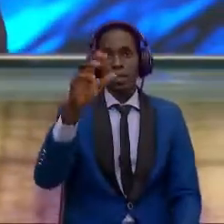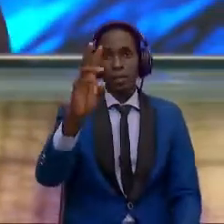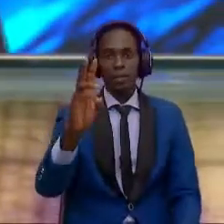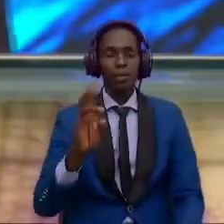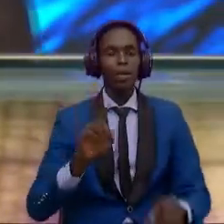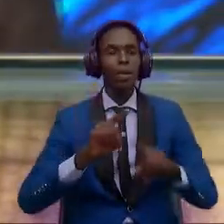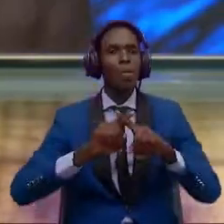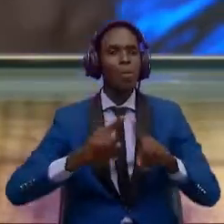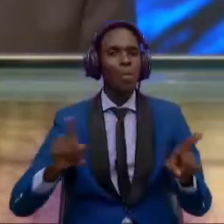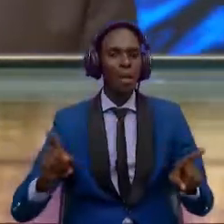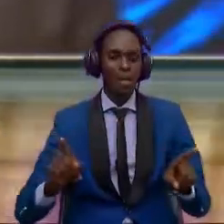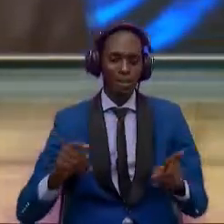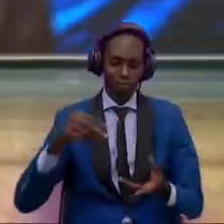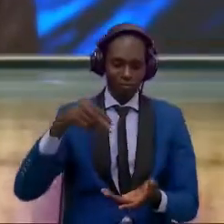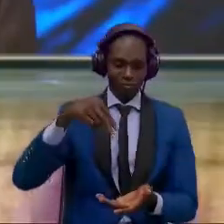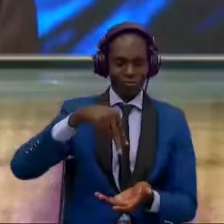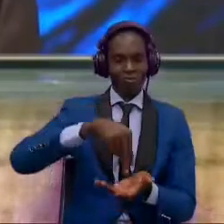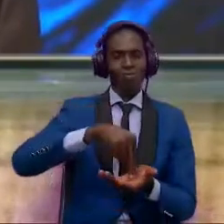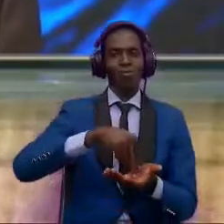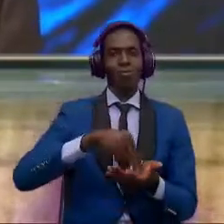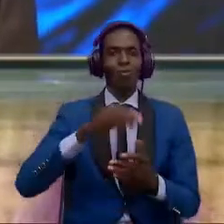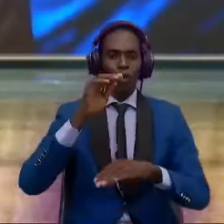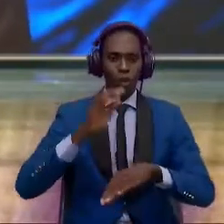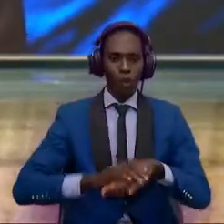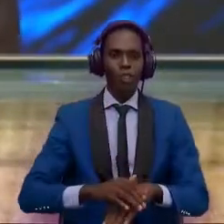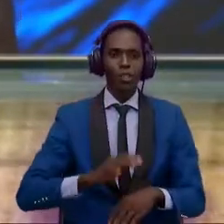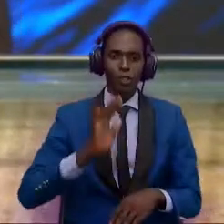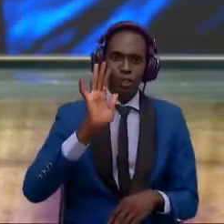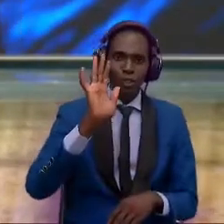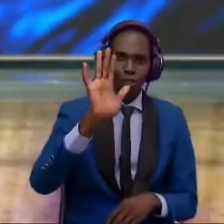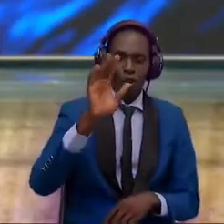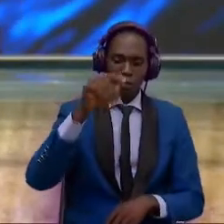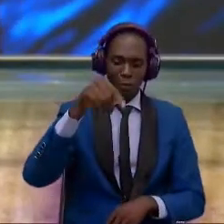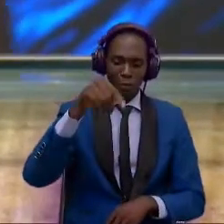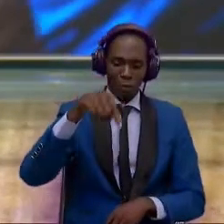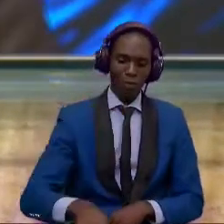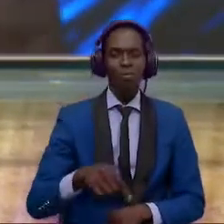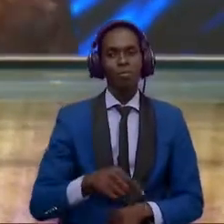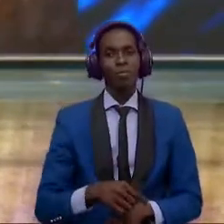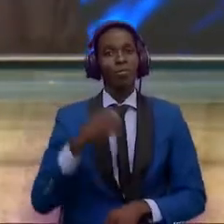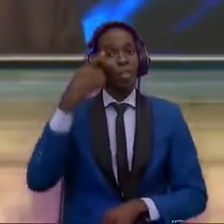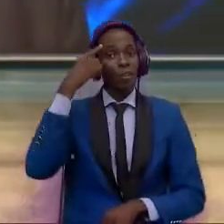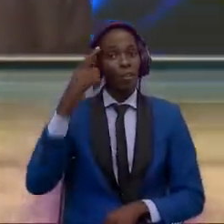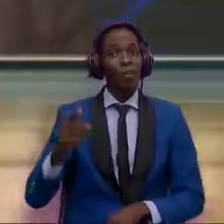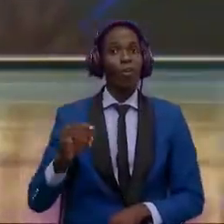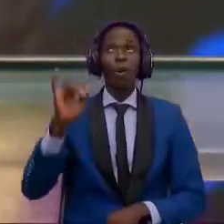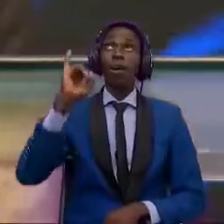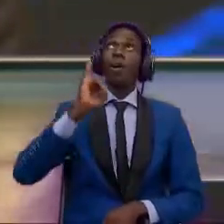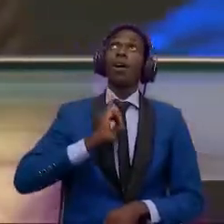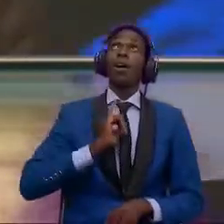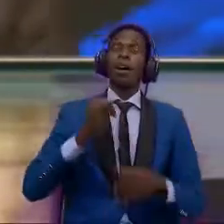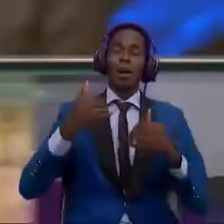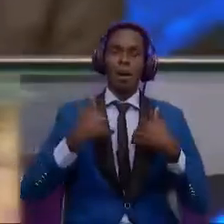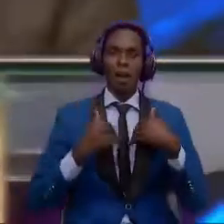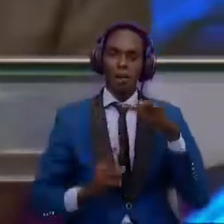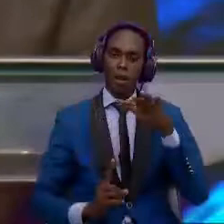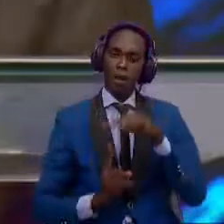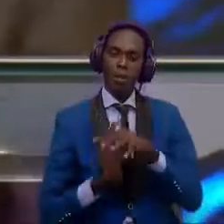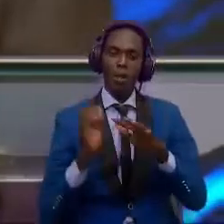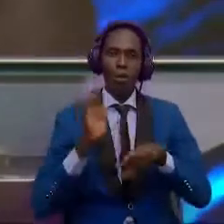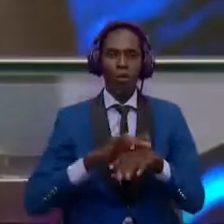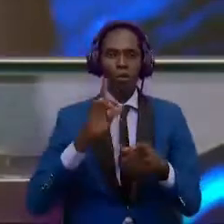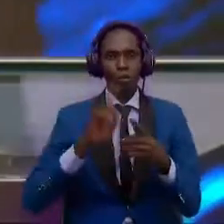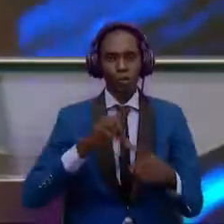verse 16, but rise and stand upon thy feet, for I have appeared unto